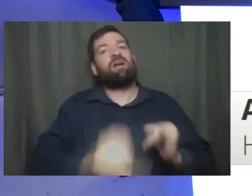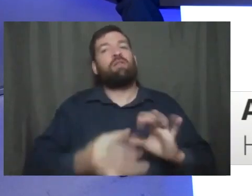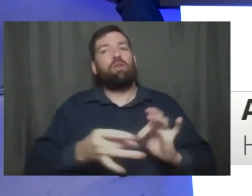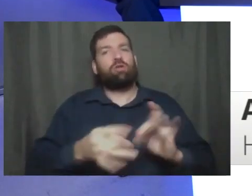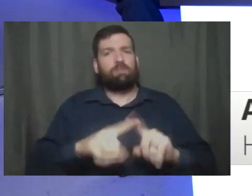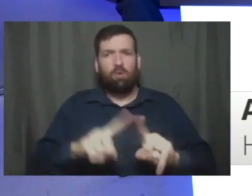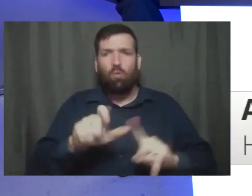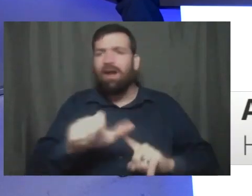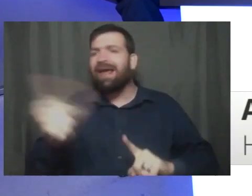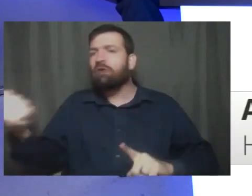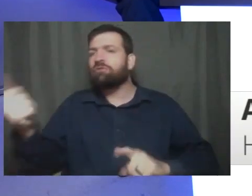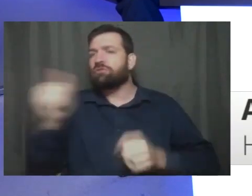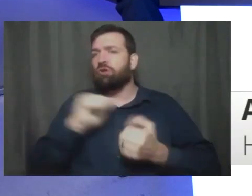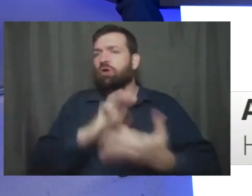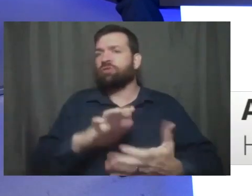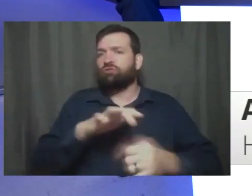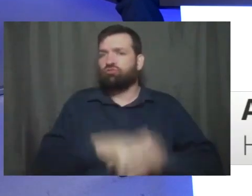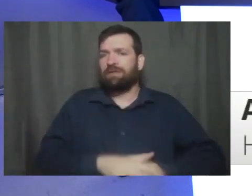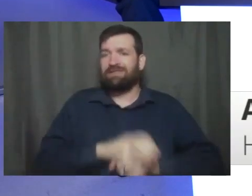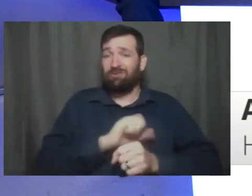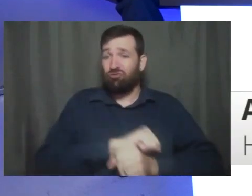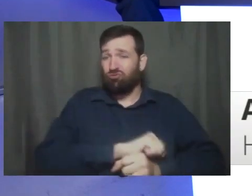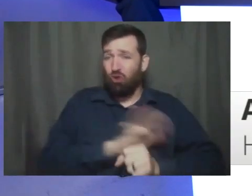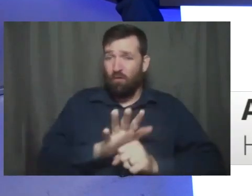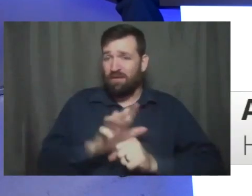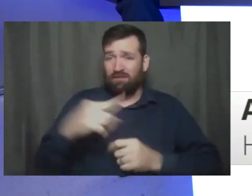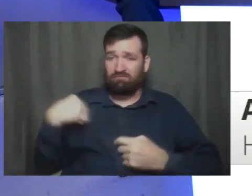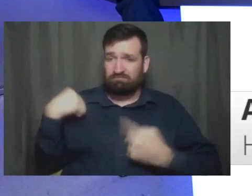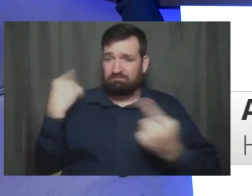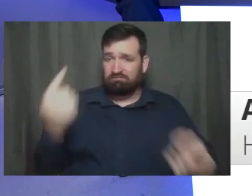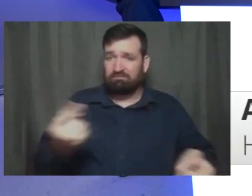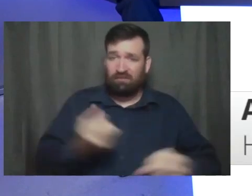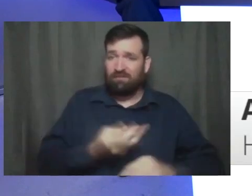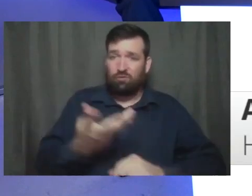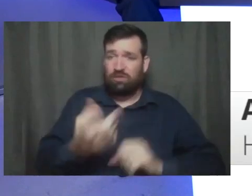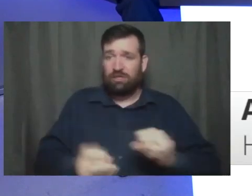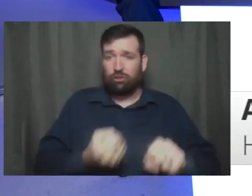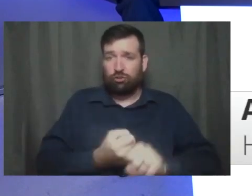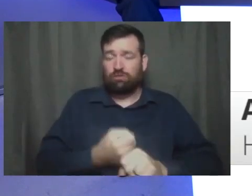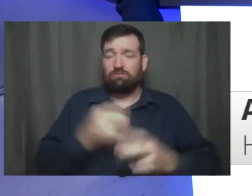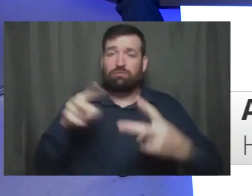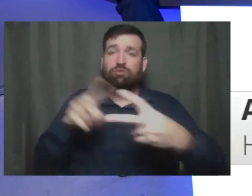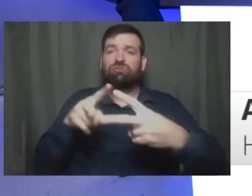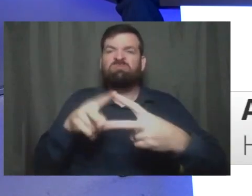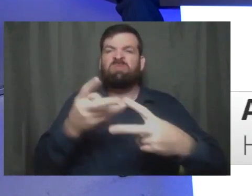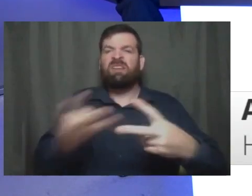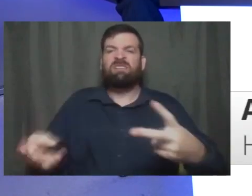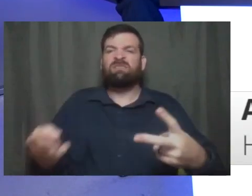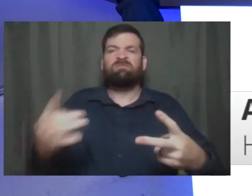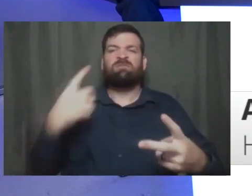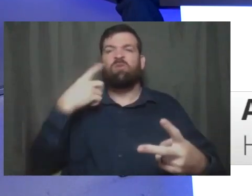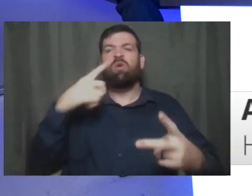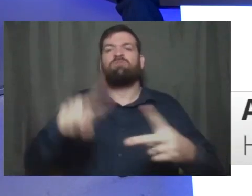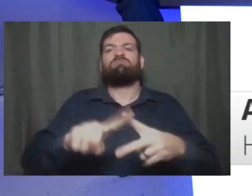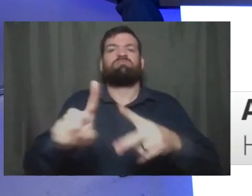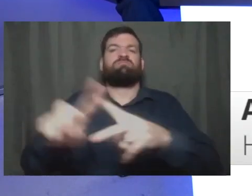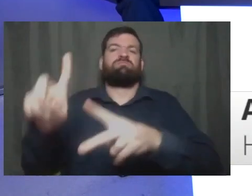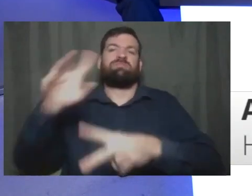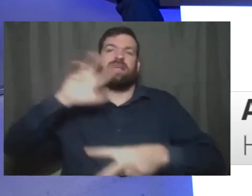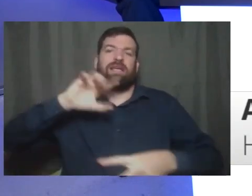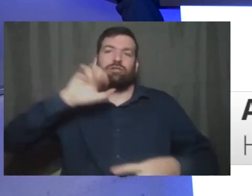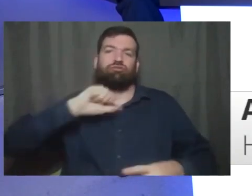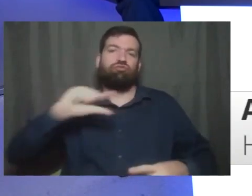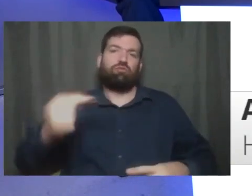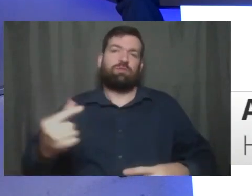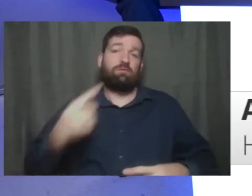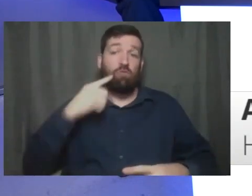talked about COVID for the last couple of years, but what would be the top 2 in different age groups for stressors for adults? Is it